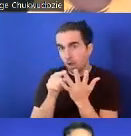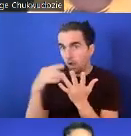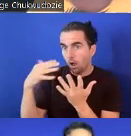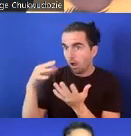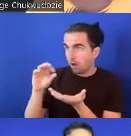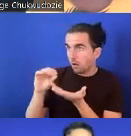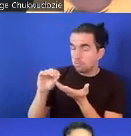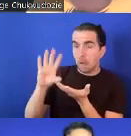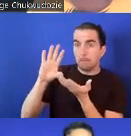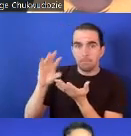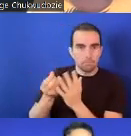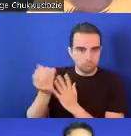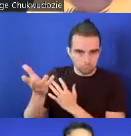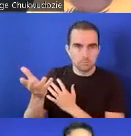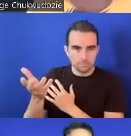me.